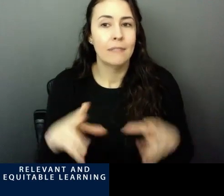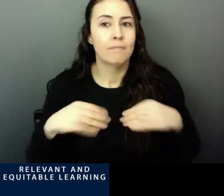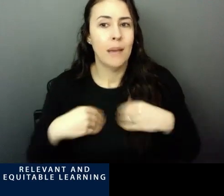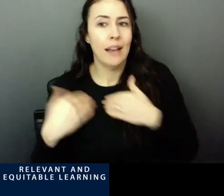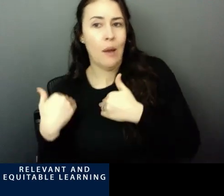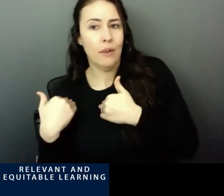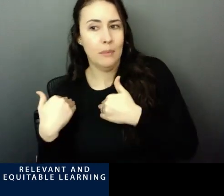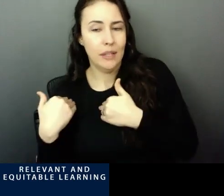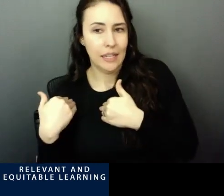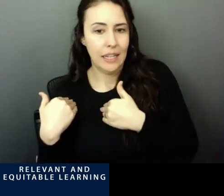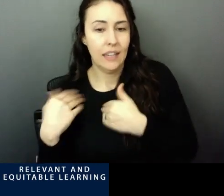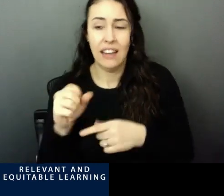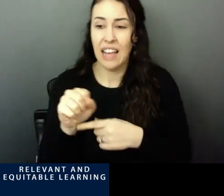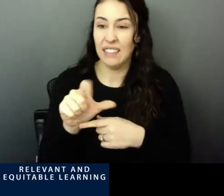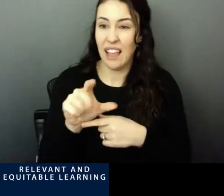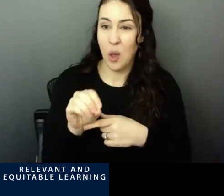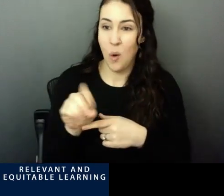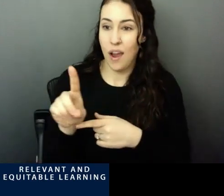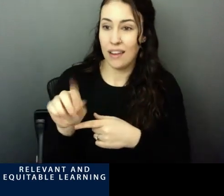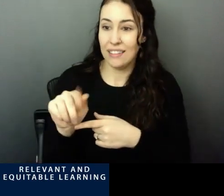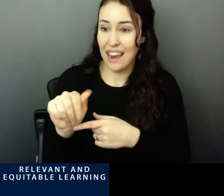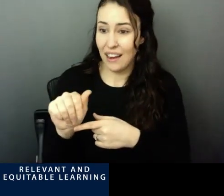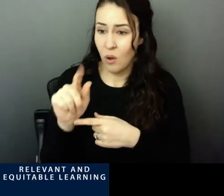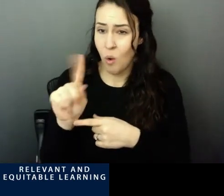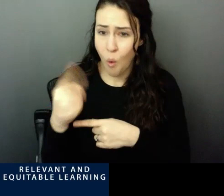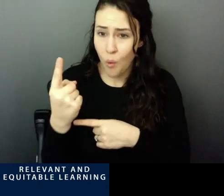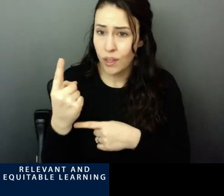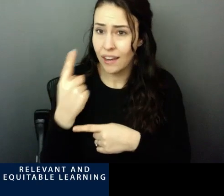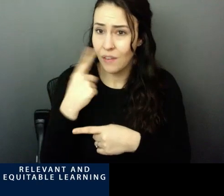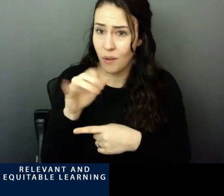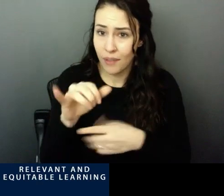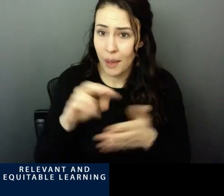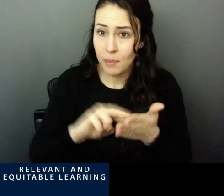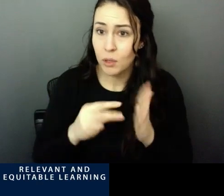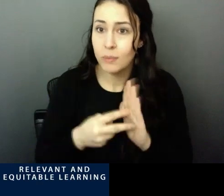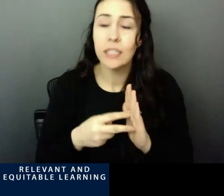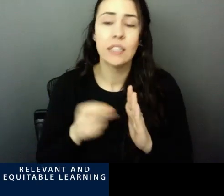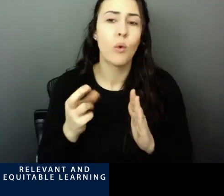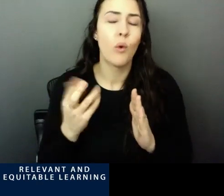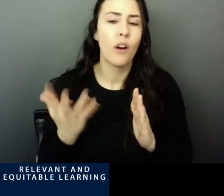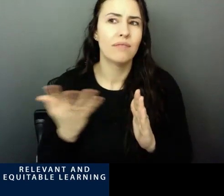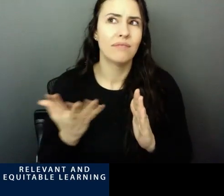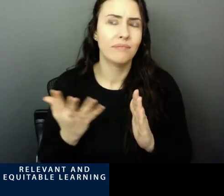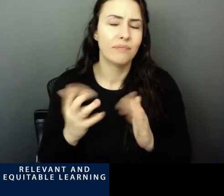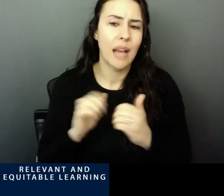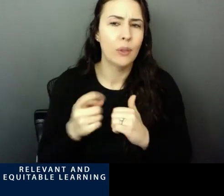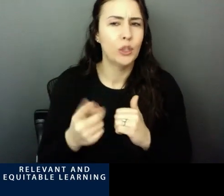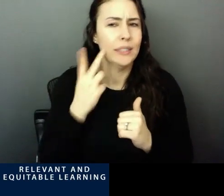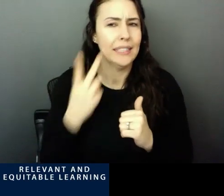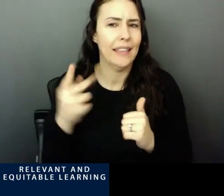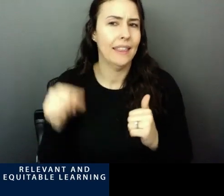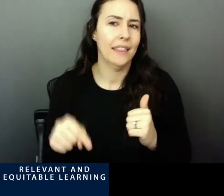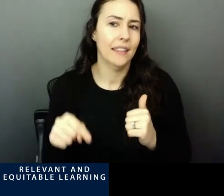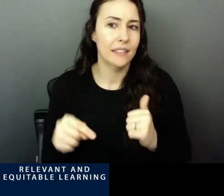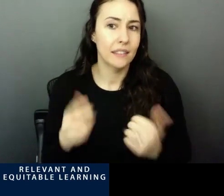Is SLO assessment data only for those purposes, or how do you see this? Because there may be